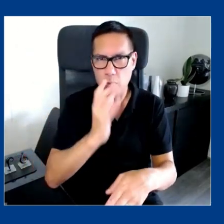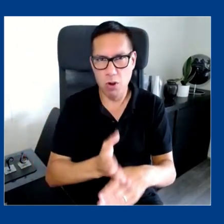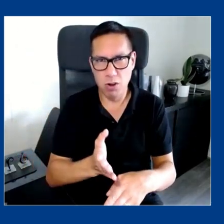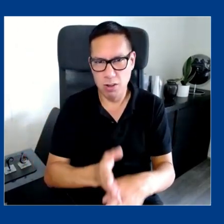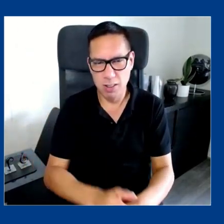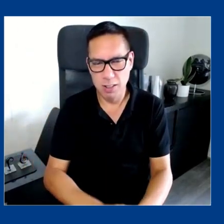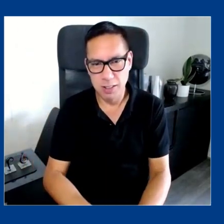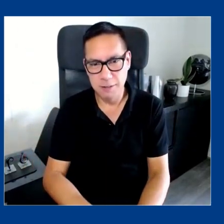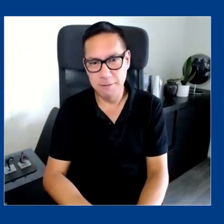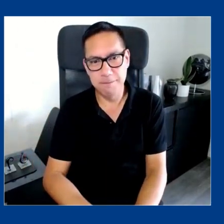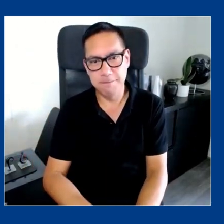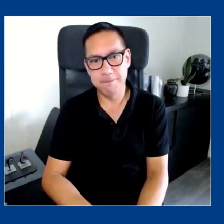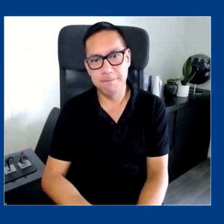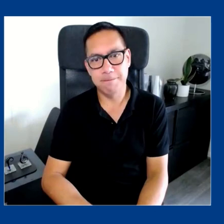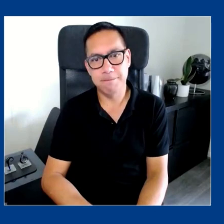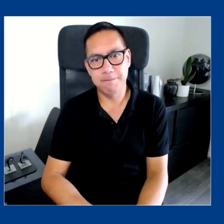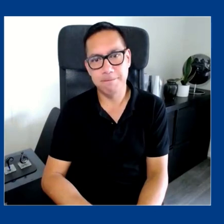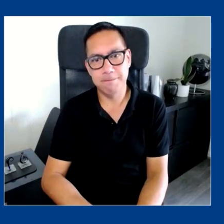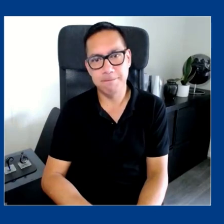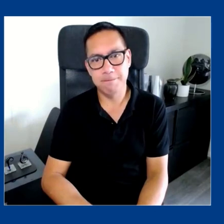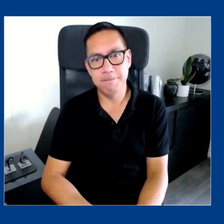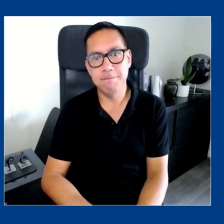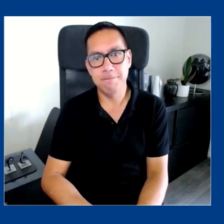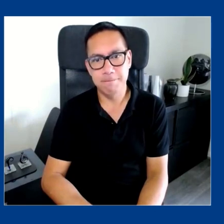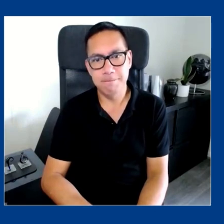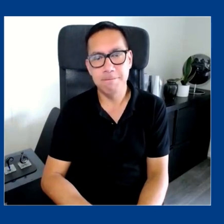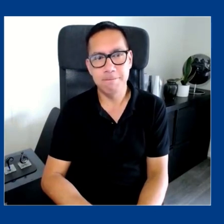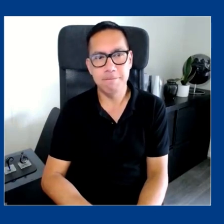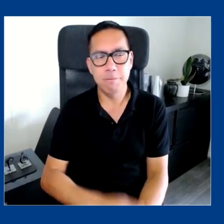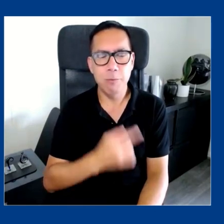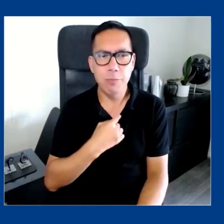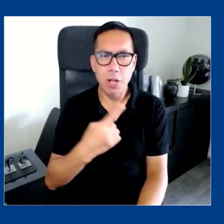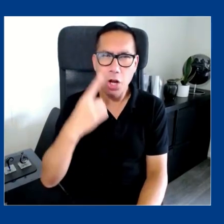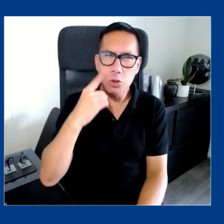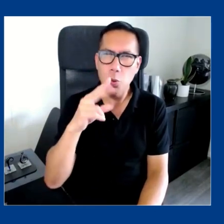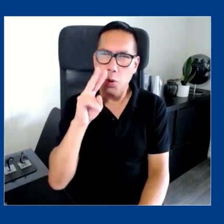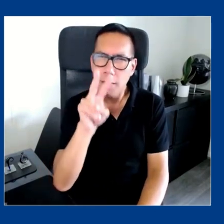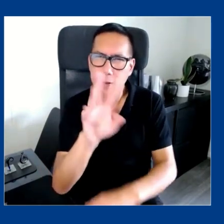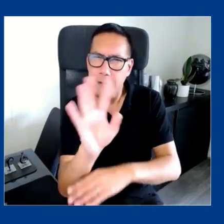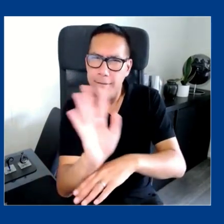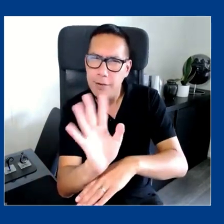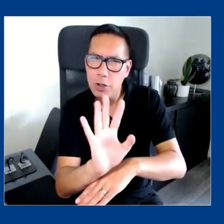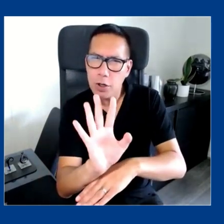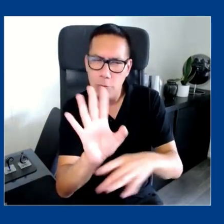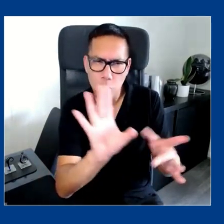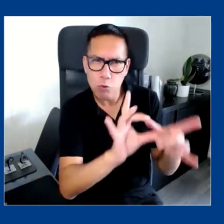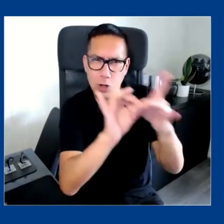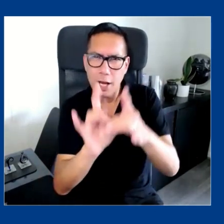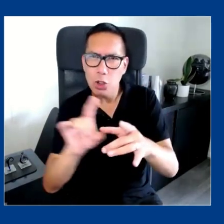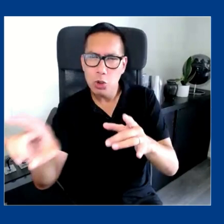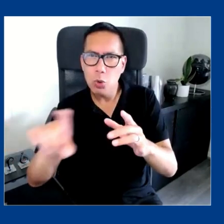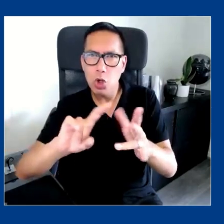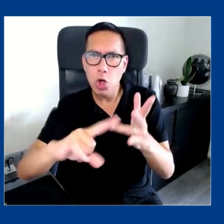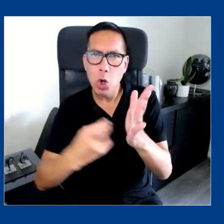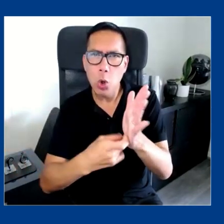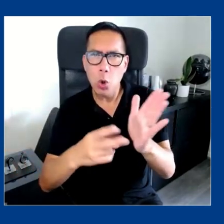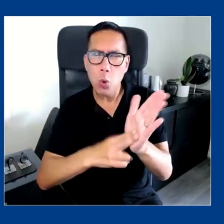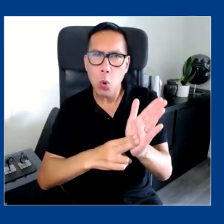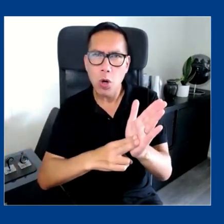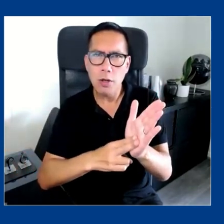I saw a reference in the film to The cornfields that used to